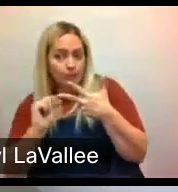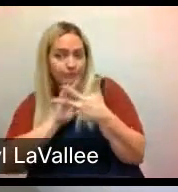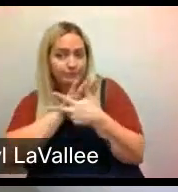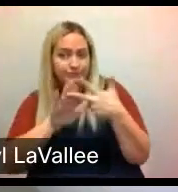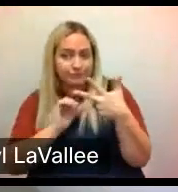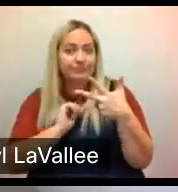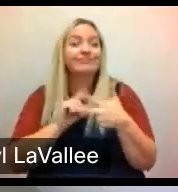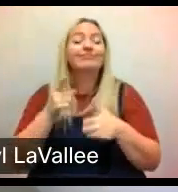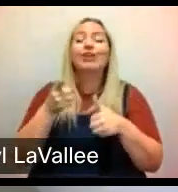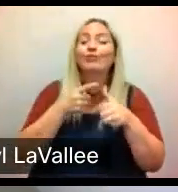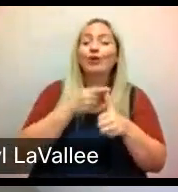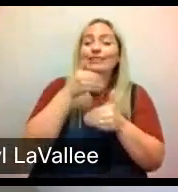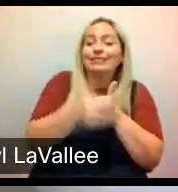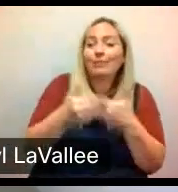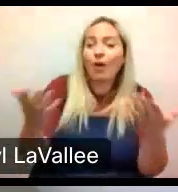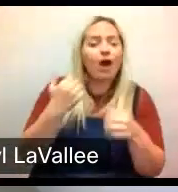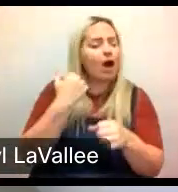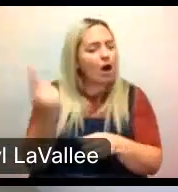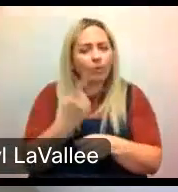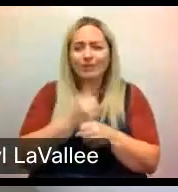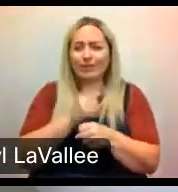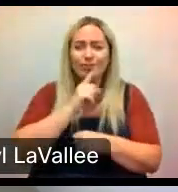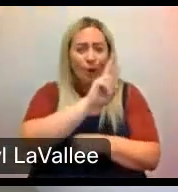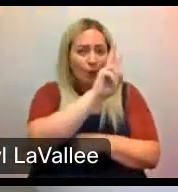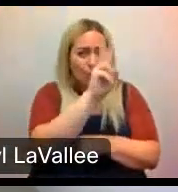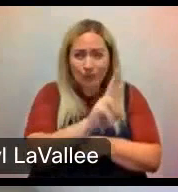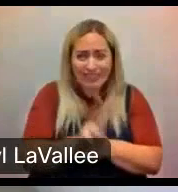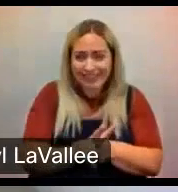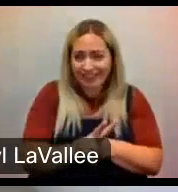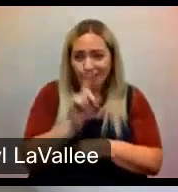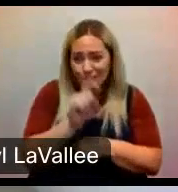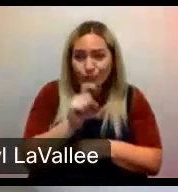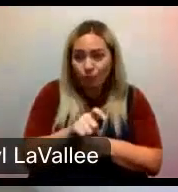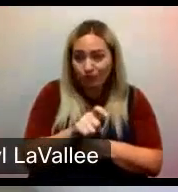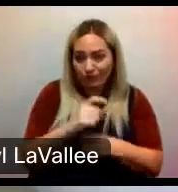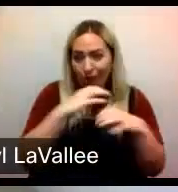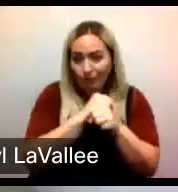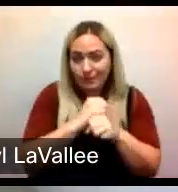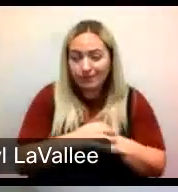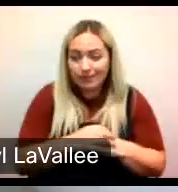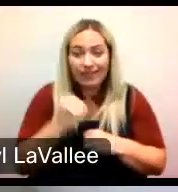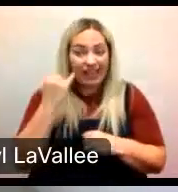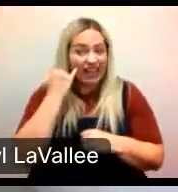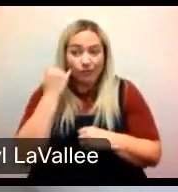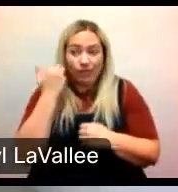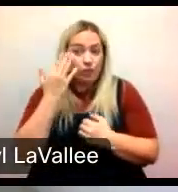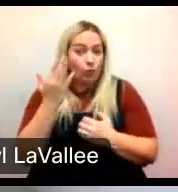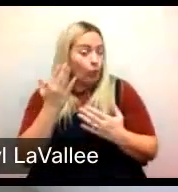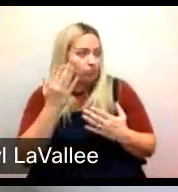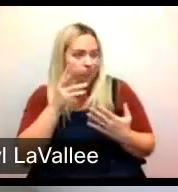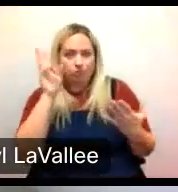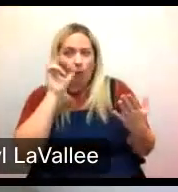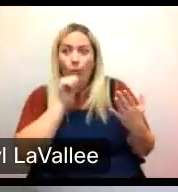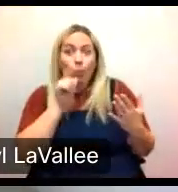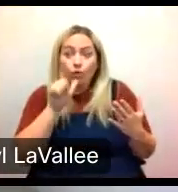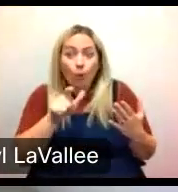So the first step, always make sure that you read whatever you're supposed to be summarizing. If we don't read and take the